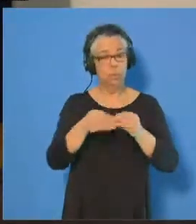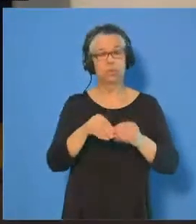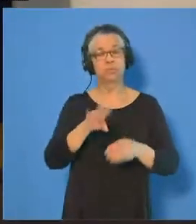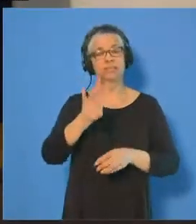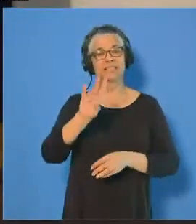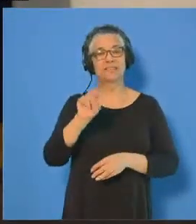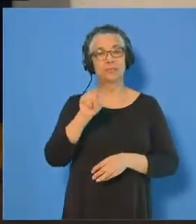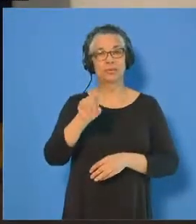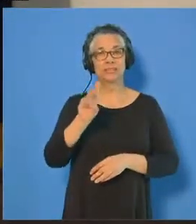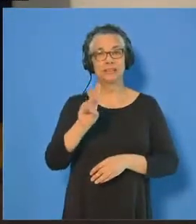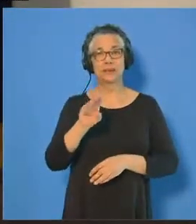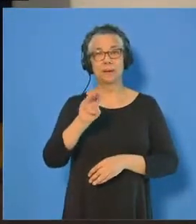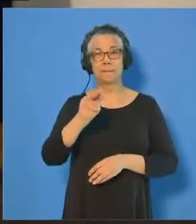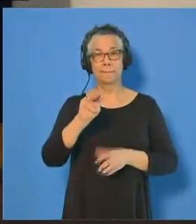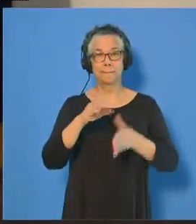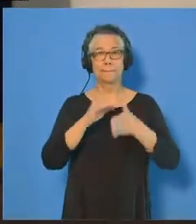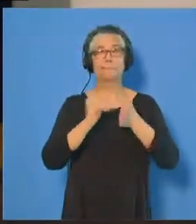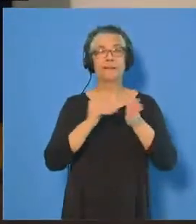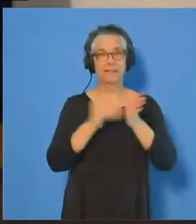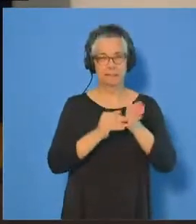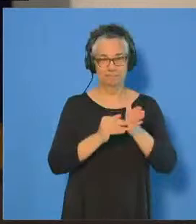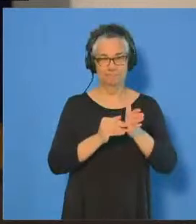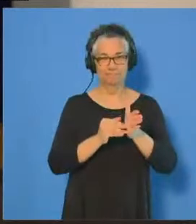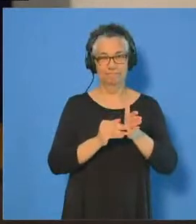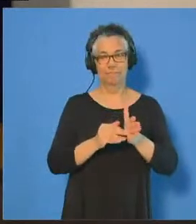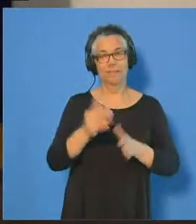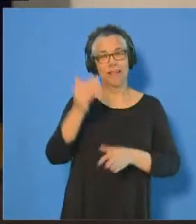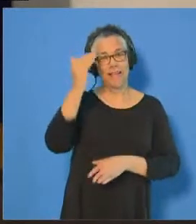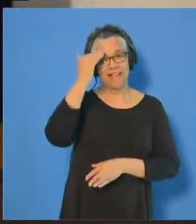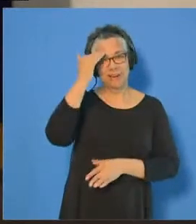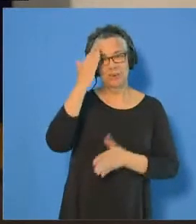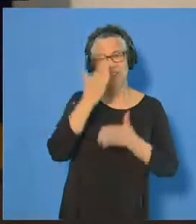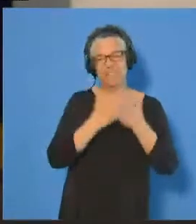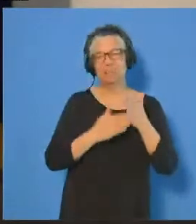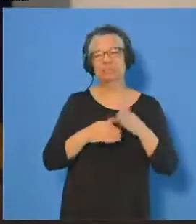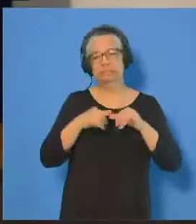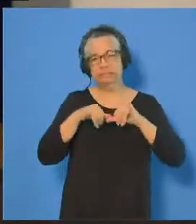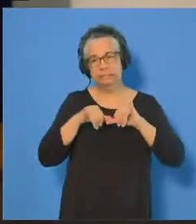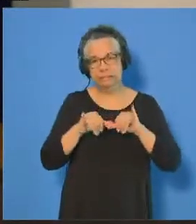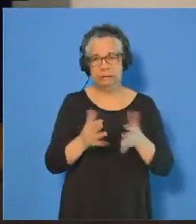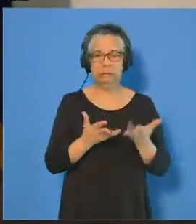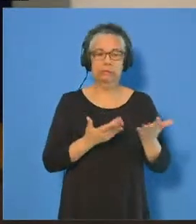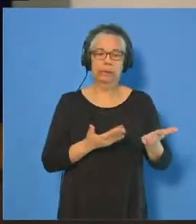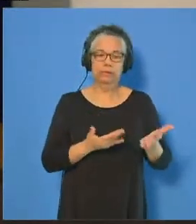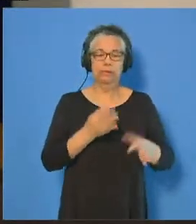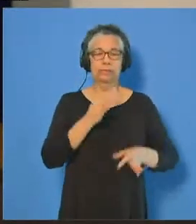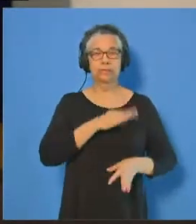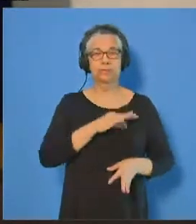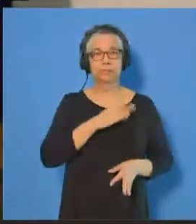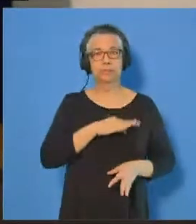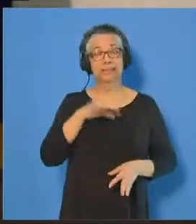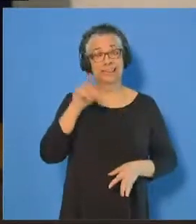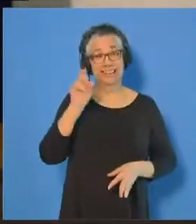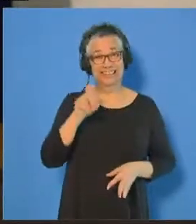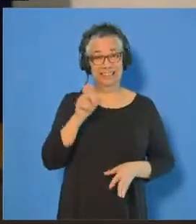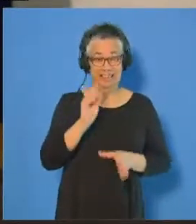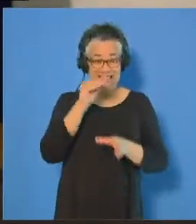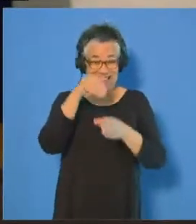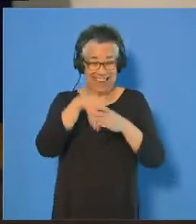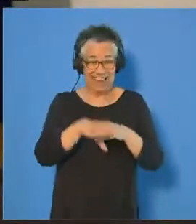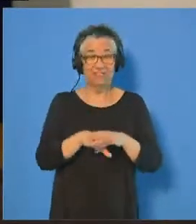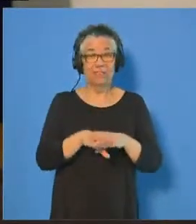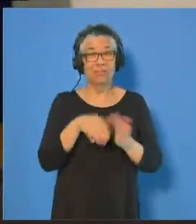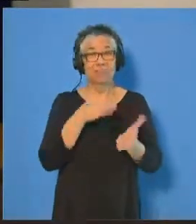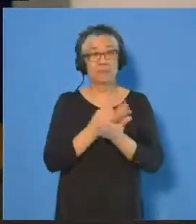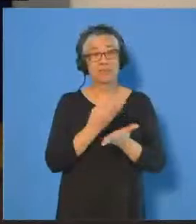million. I am aware that some are still waiting for their benefit and need access to